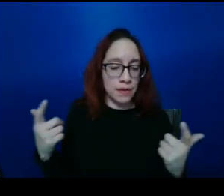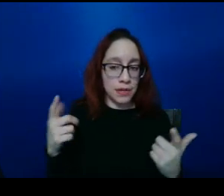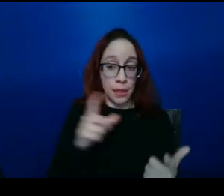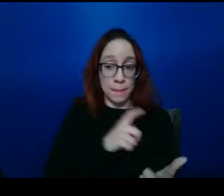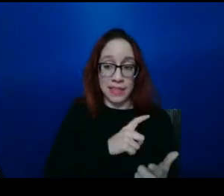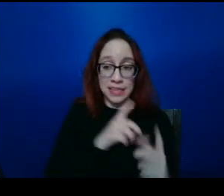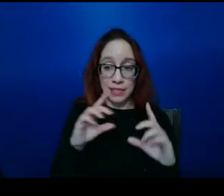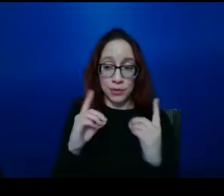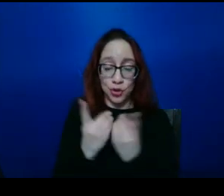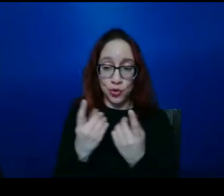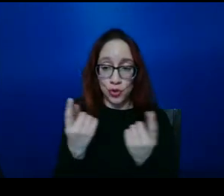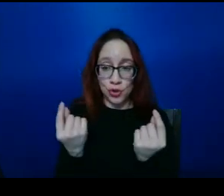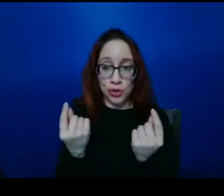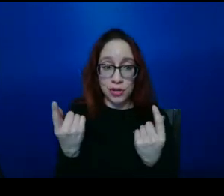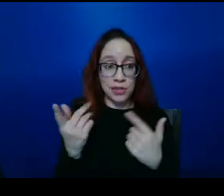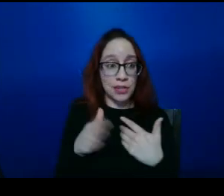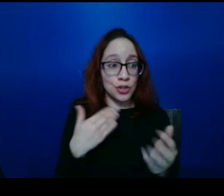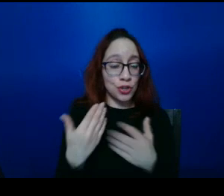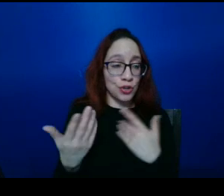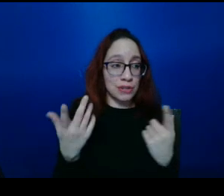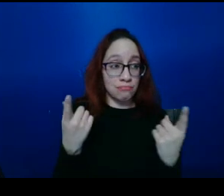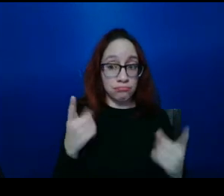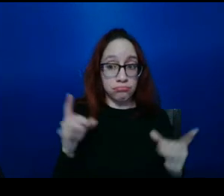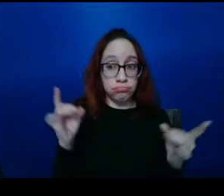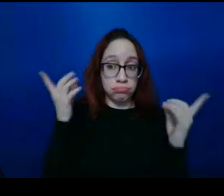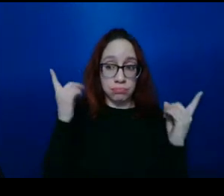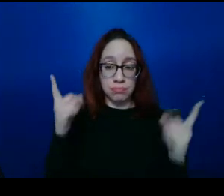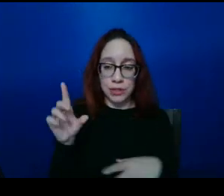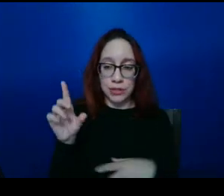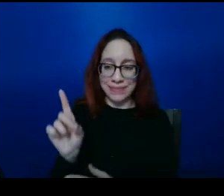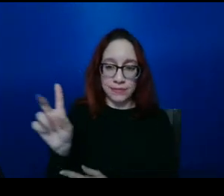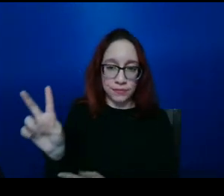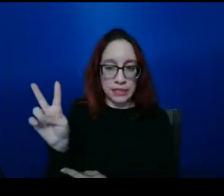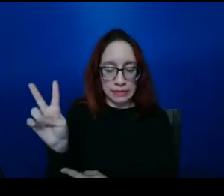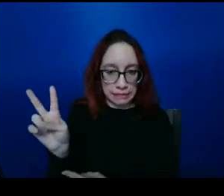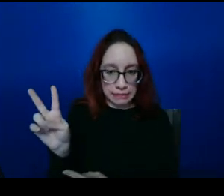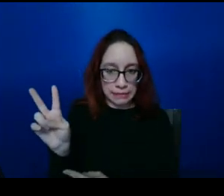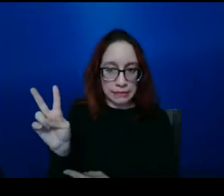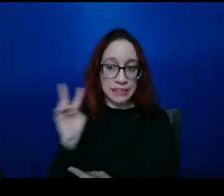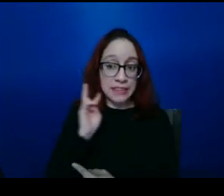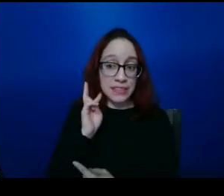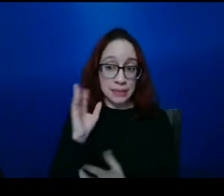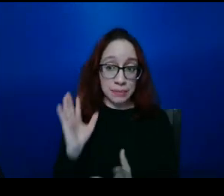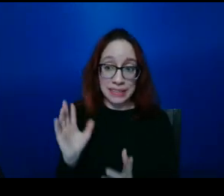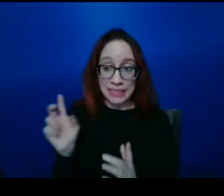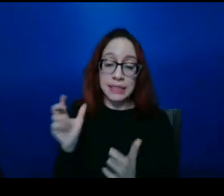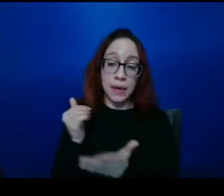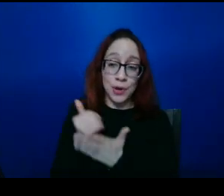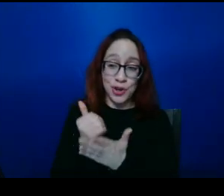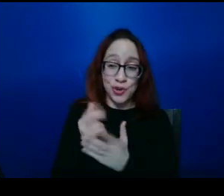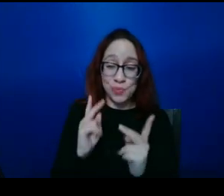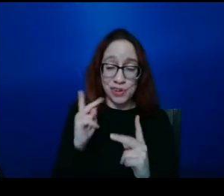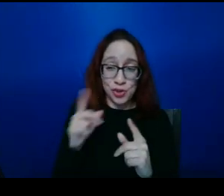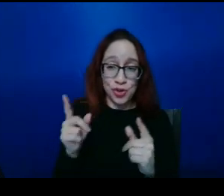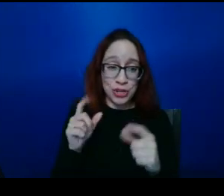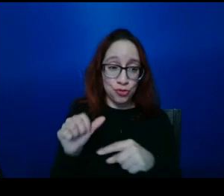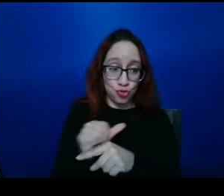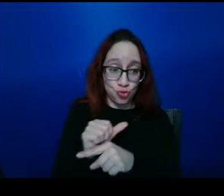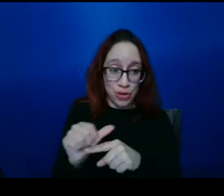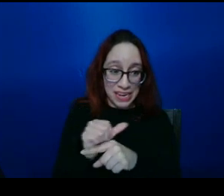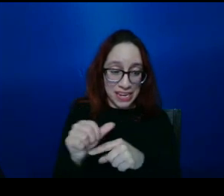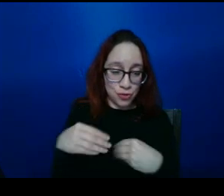department. Basically, anytime there's a critical incident, if a domestic violence victim needs assistance, those individuals are specially trained